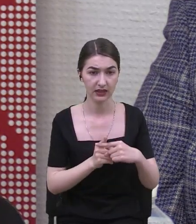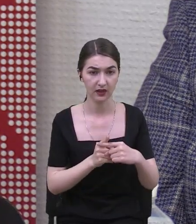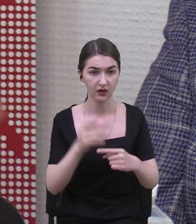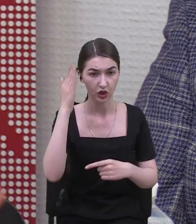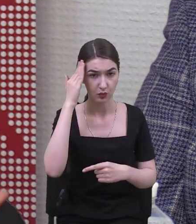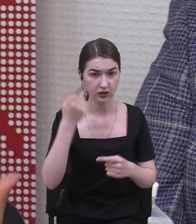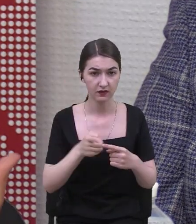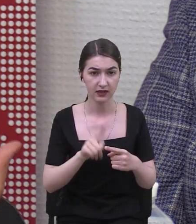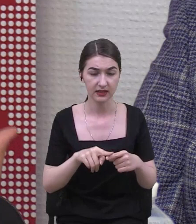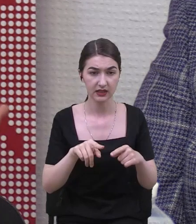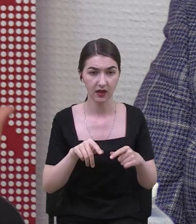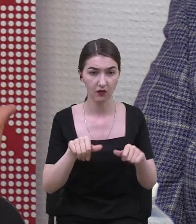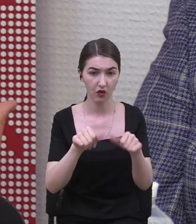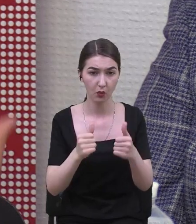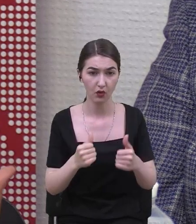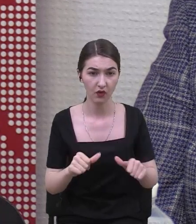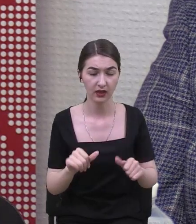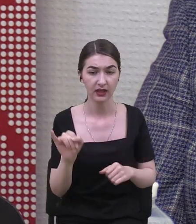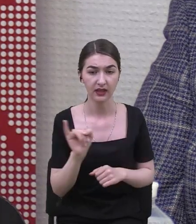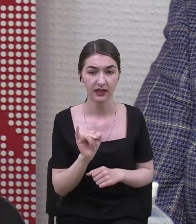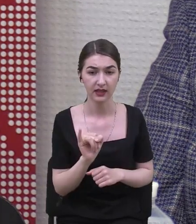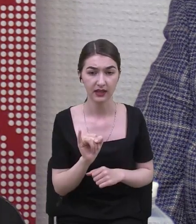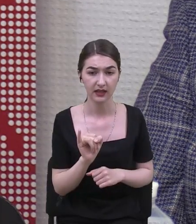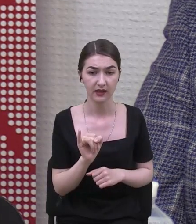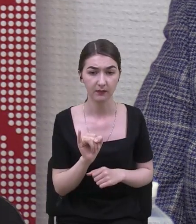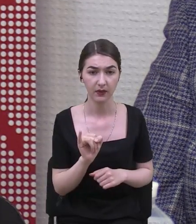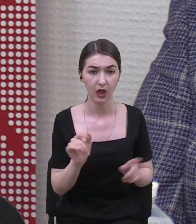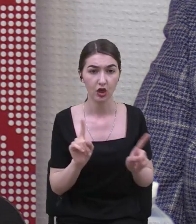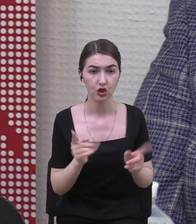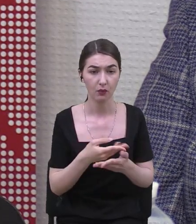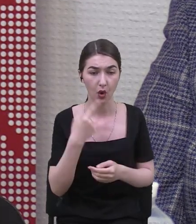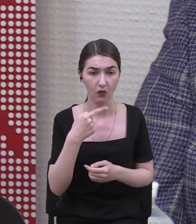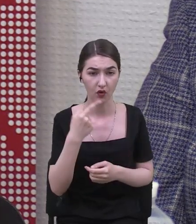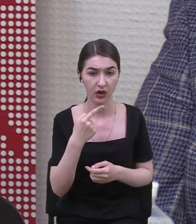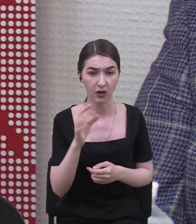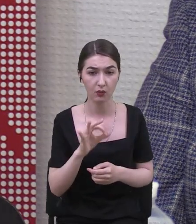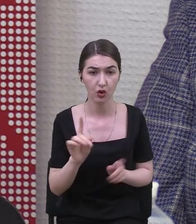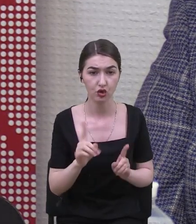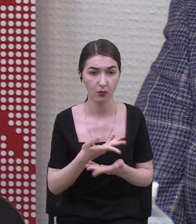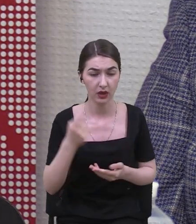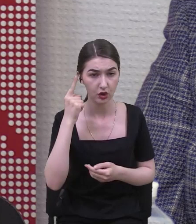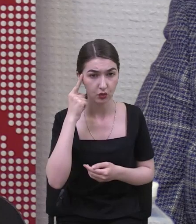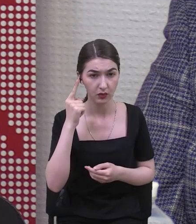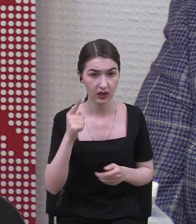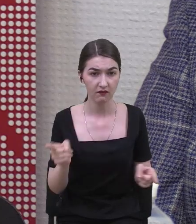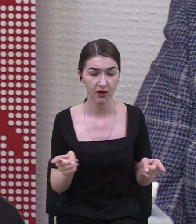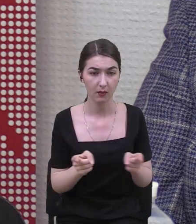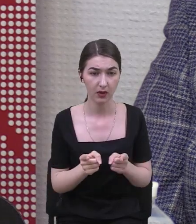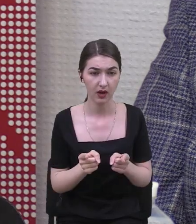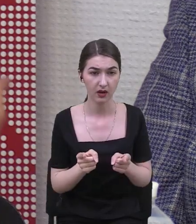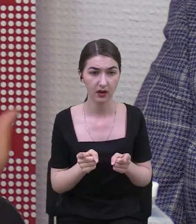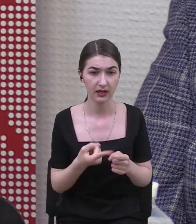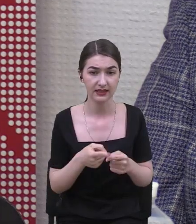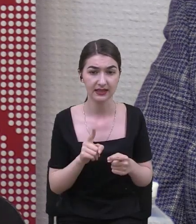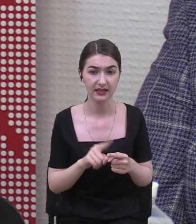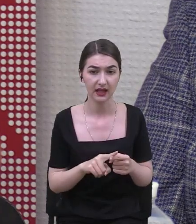And basically what we thought and said in the workshop was that changing stigma